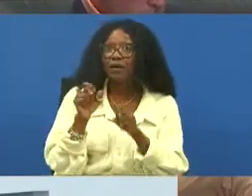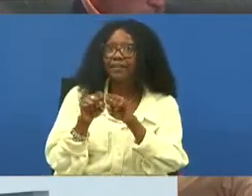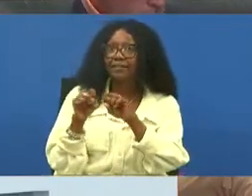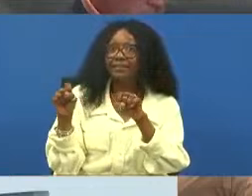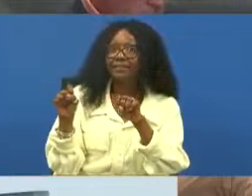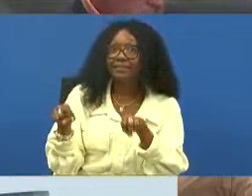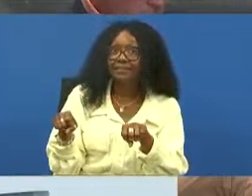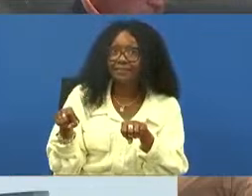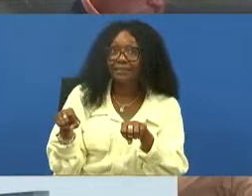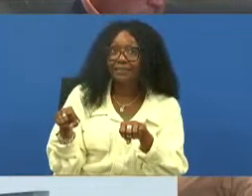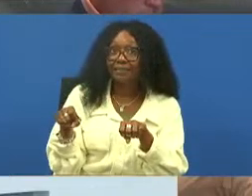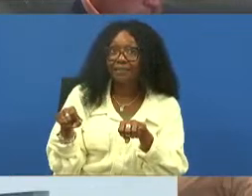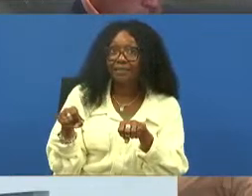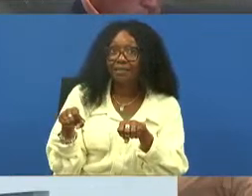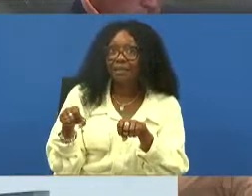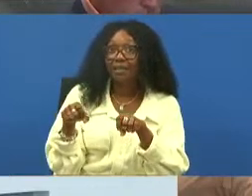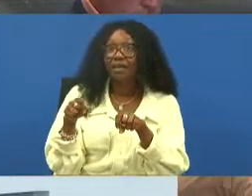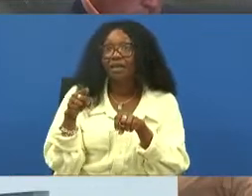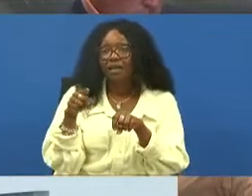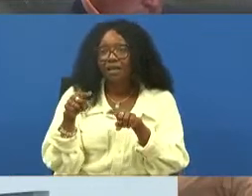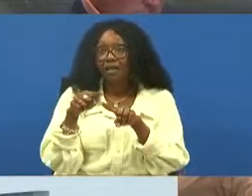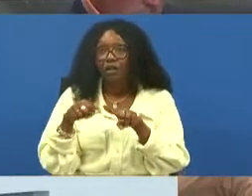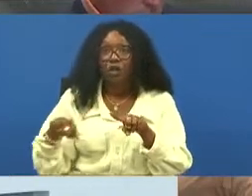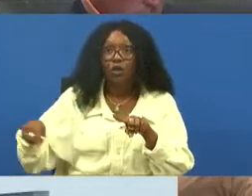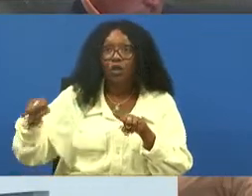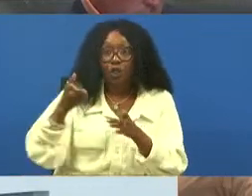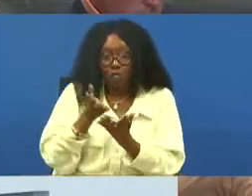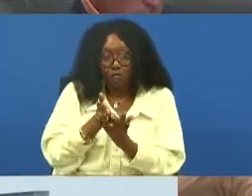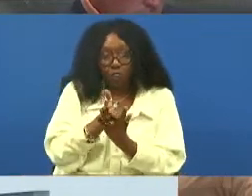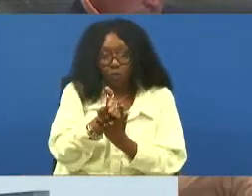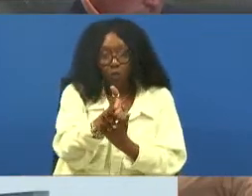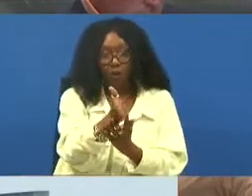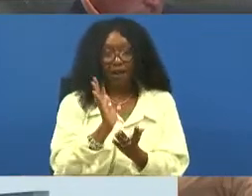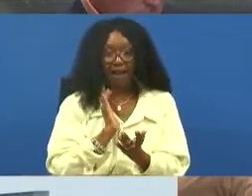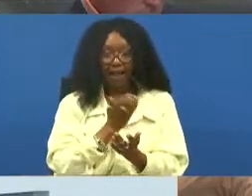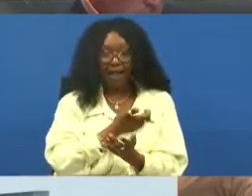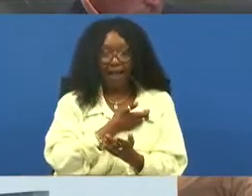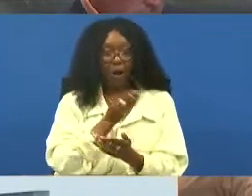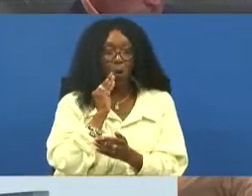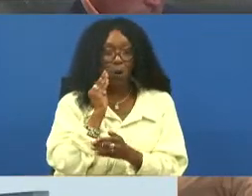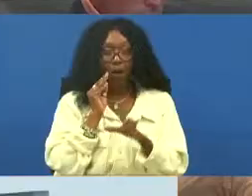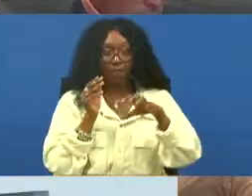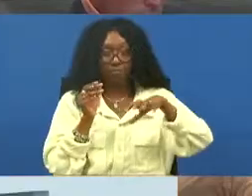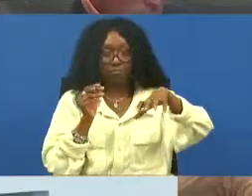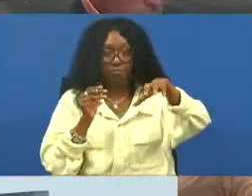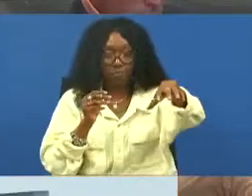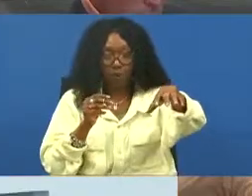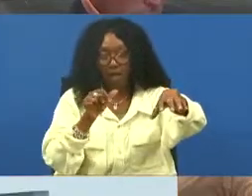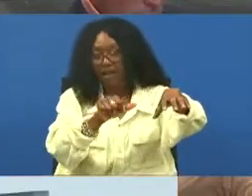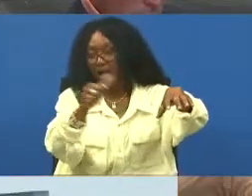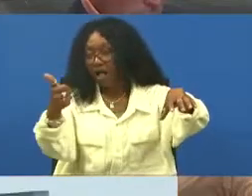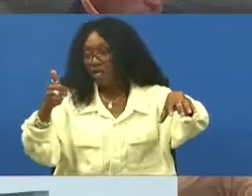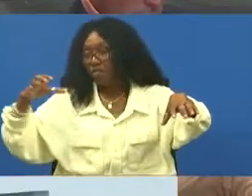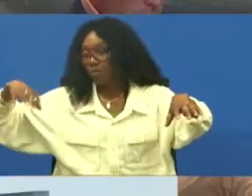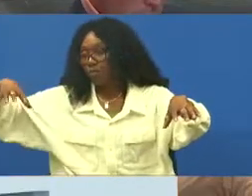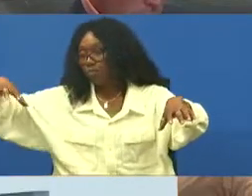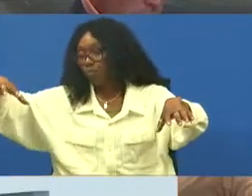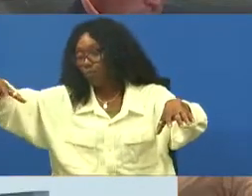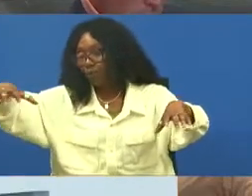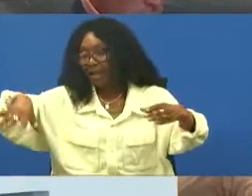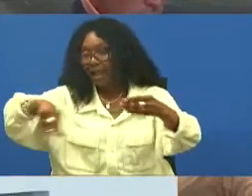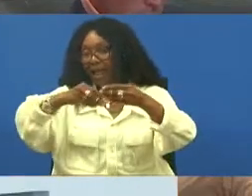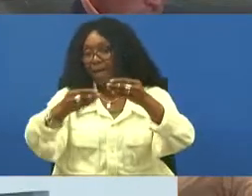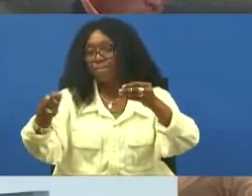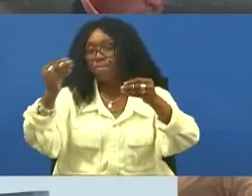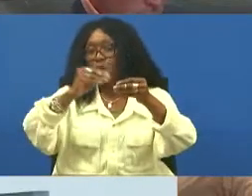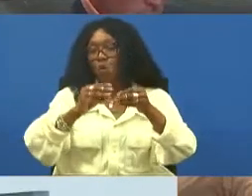to provide a looped water system through our neighborhood into the other neighborhood, an additional source of water,